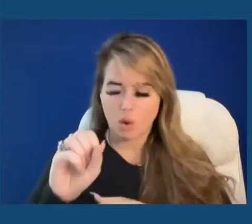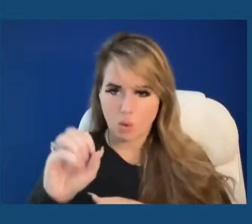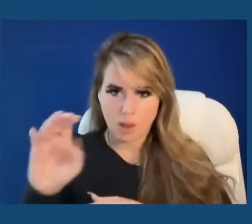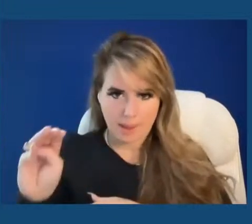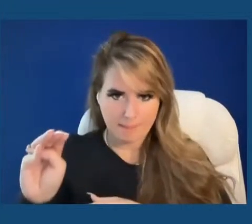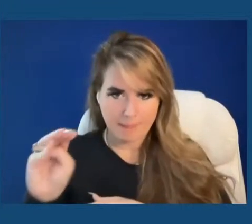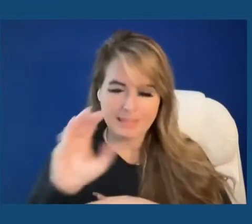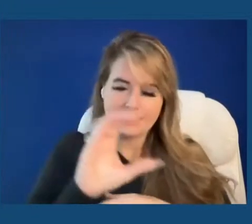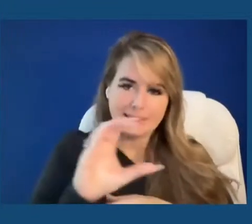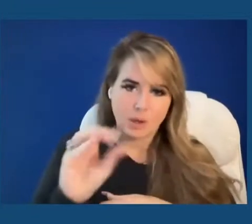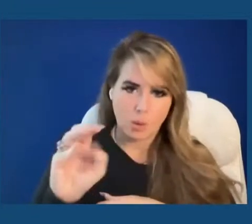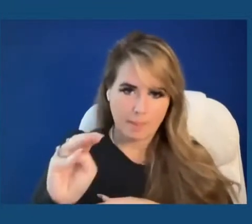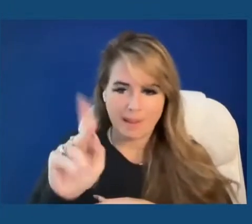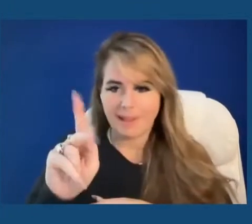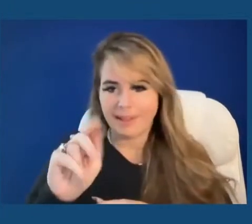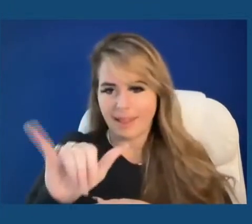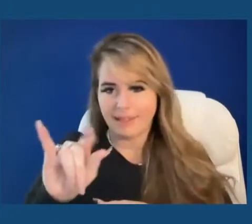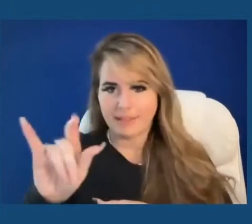Tyler.